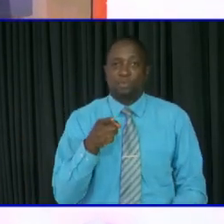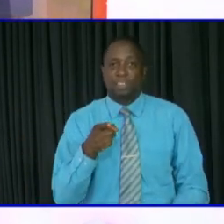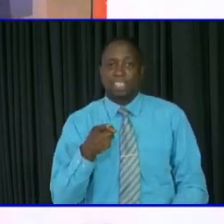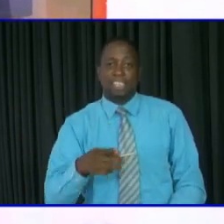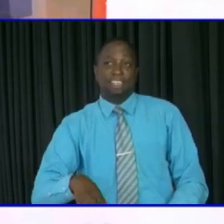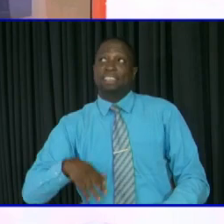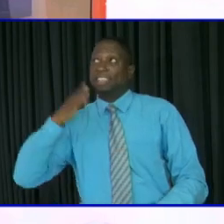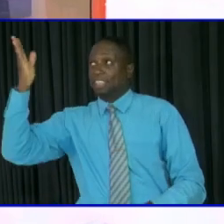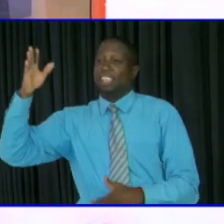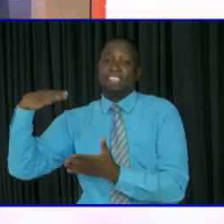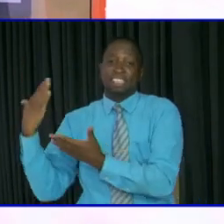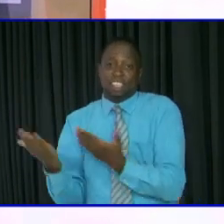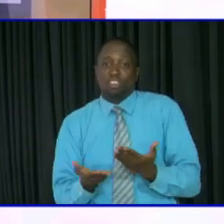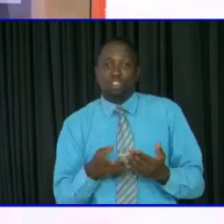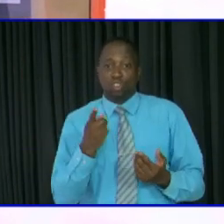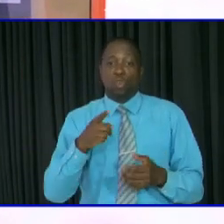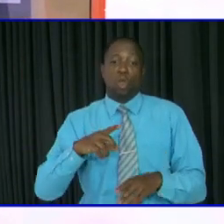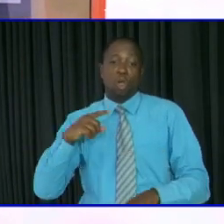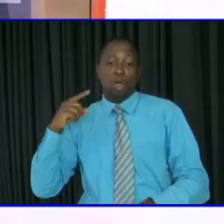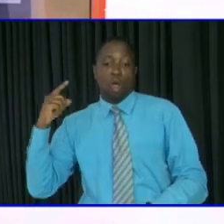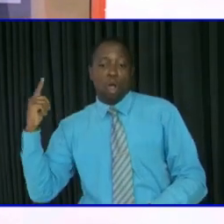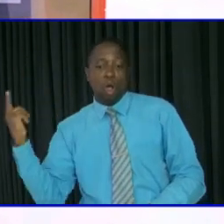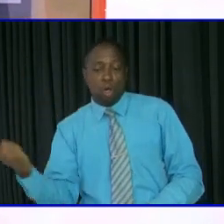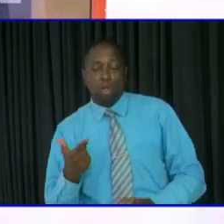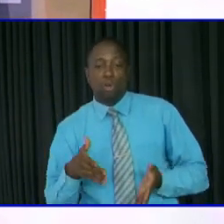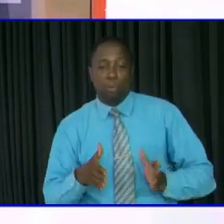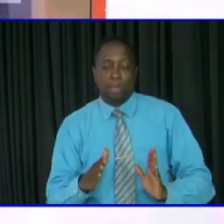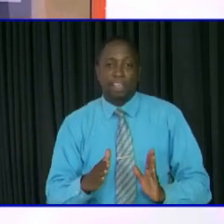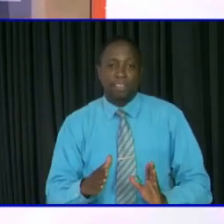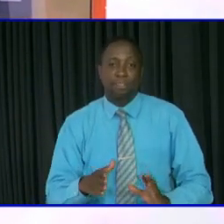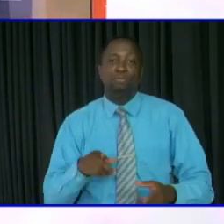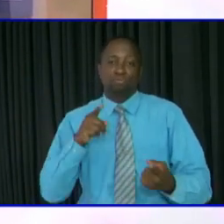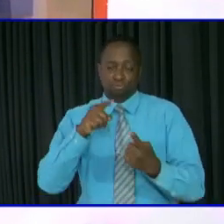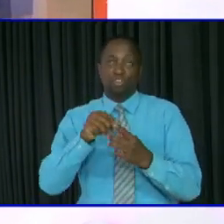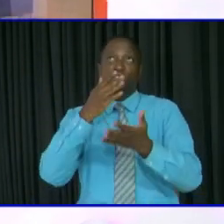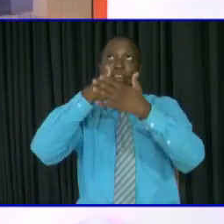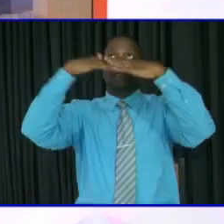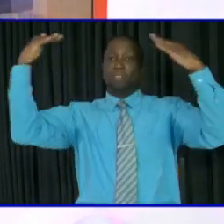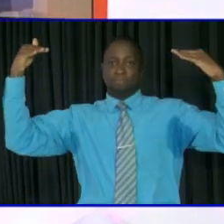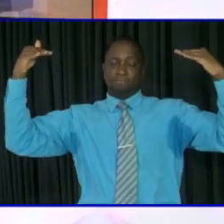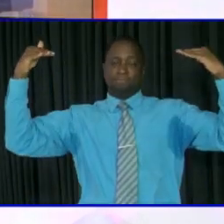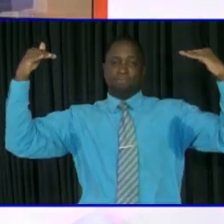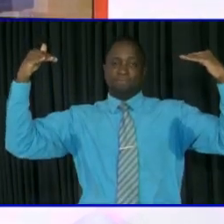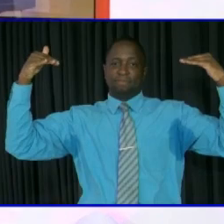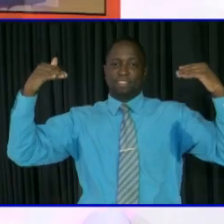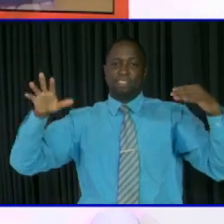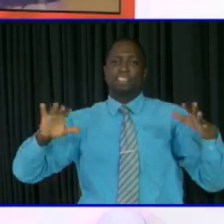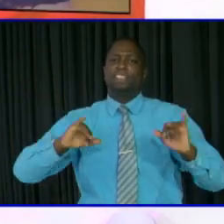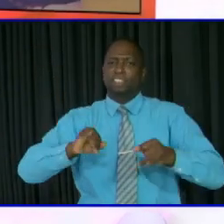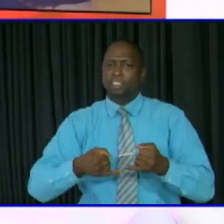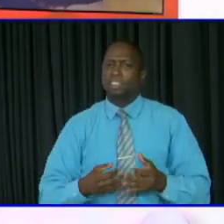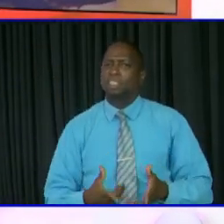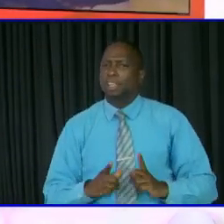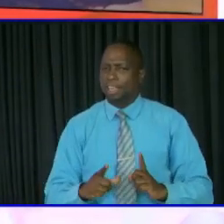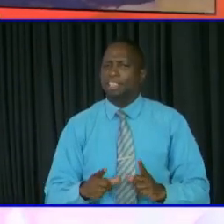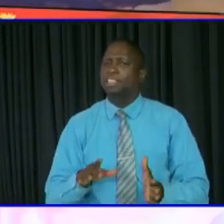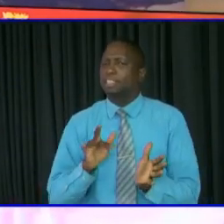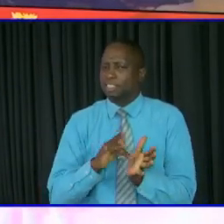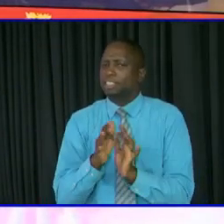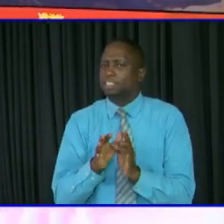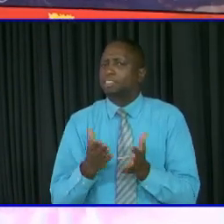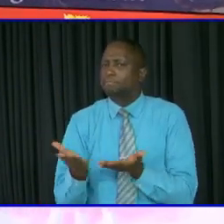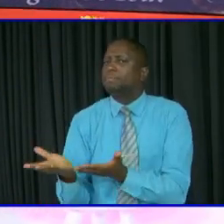you all the way, even into his eternal kingdom. Just allow Jesus to carry